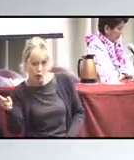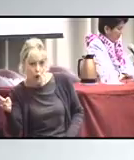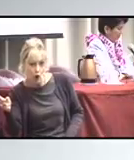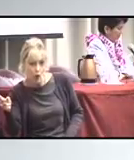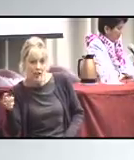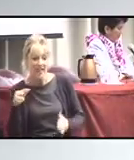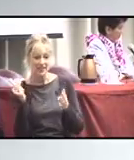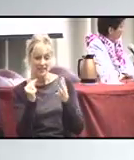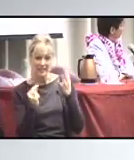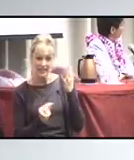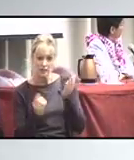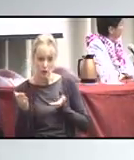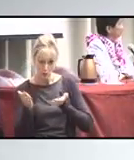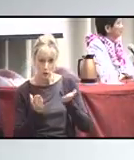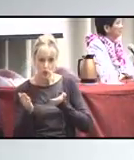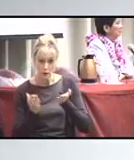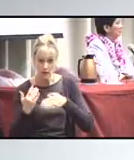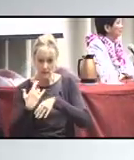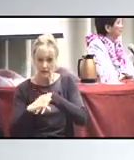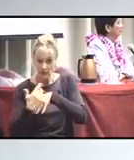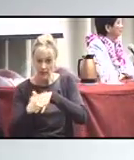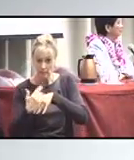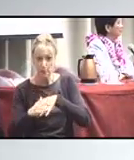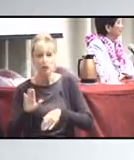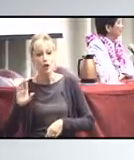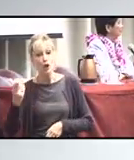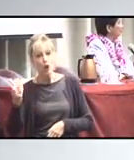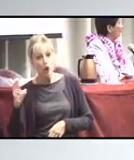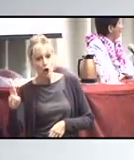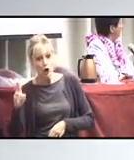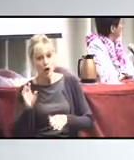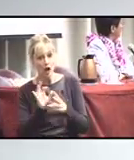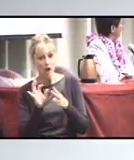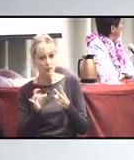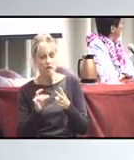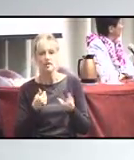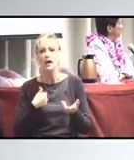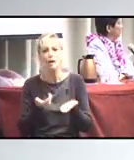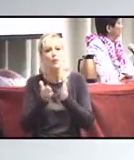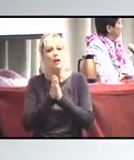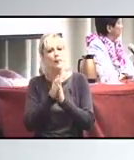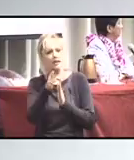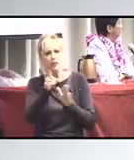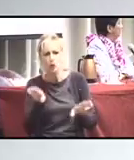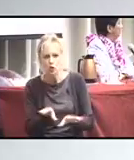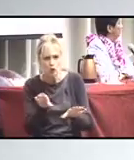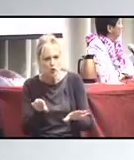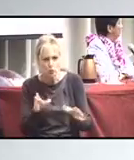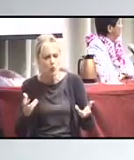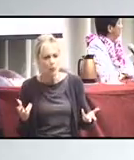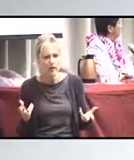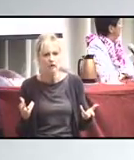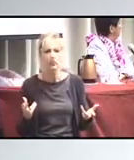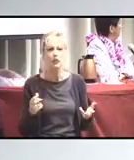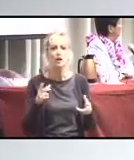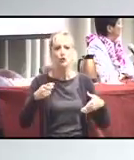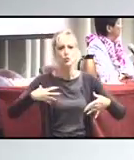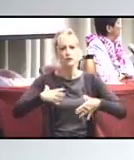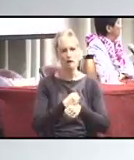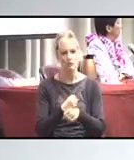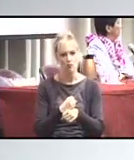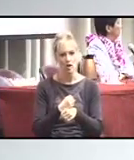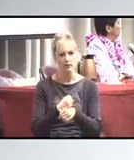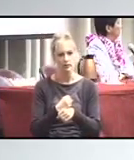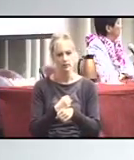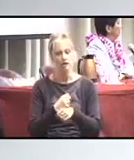that these are the services that are available, or these are her options? And really what I'm asking her to do, or setting her up to do, is to summarize,